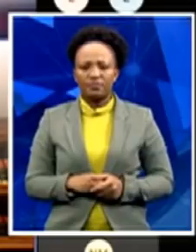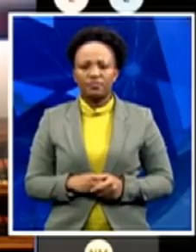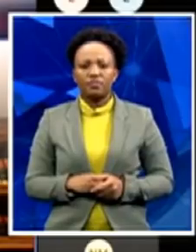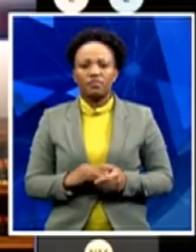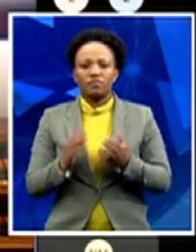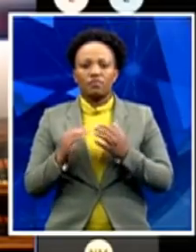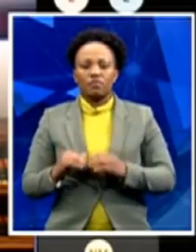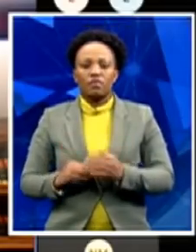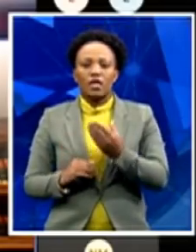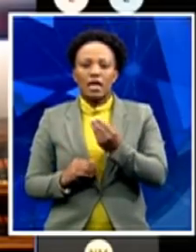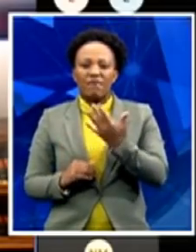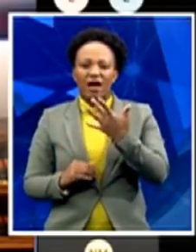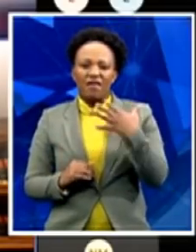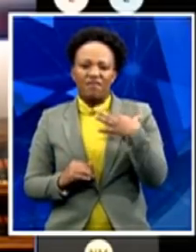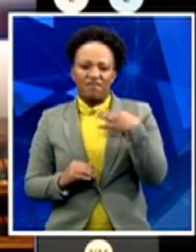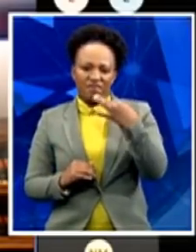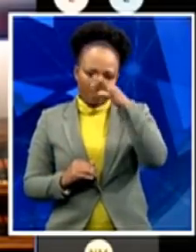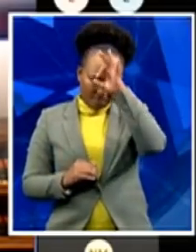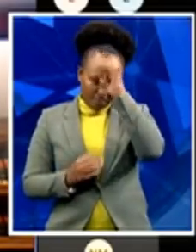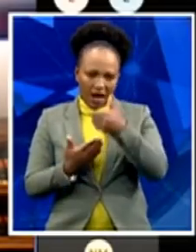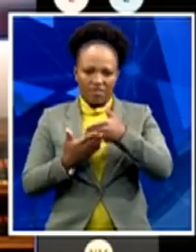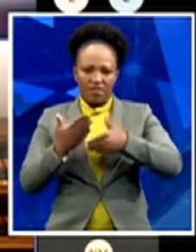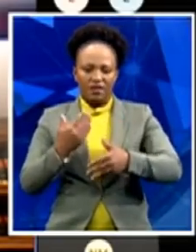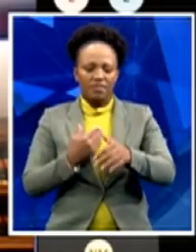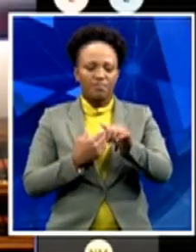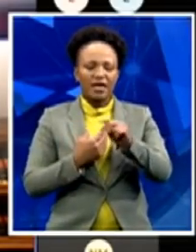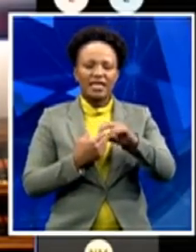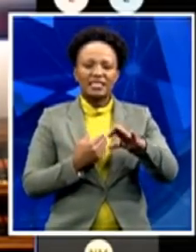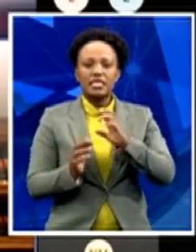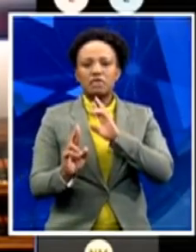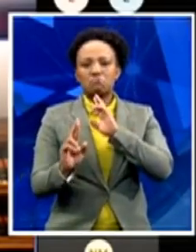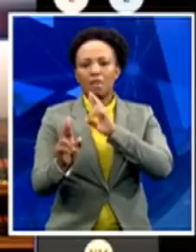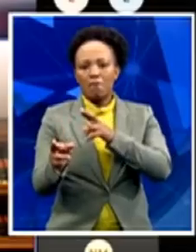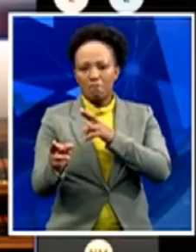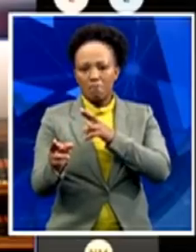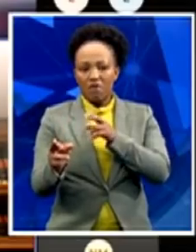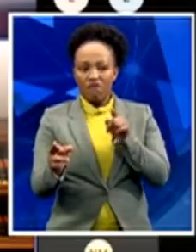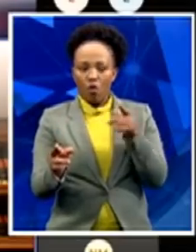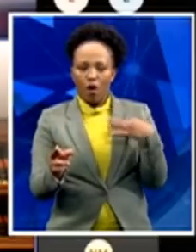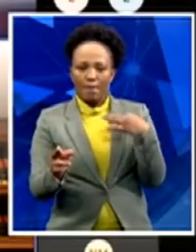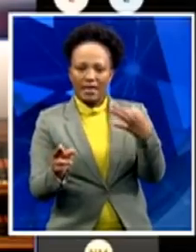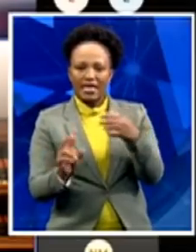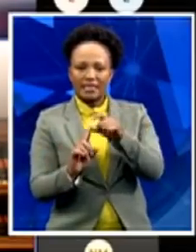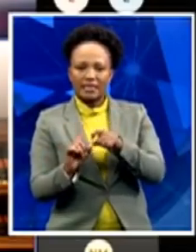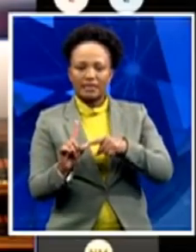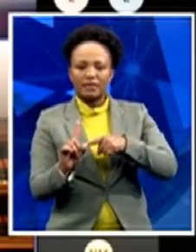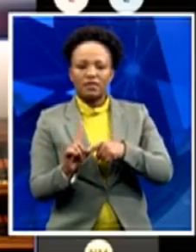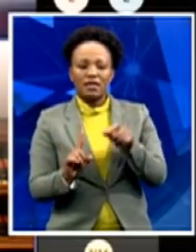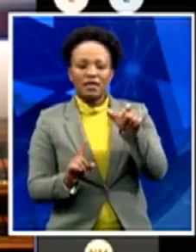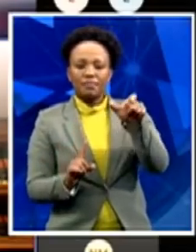the ANC in this intervention application, the applicant filed the briefest of replying